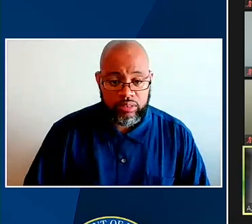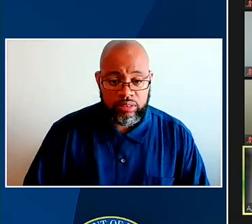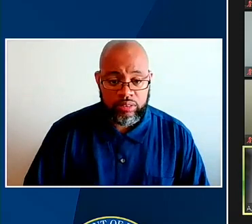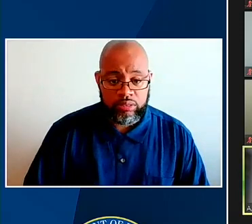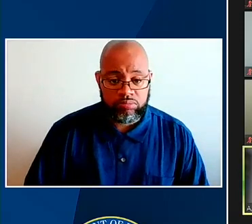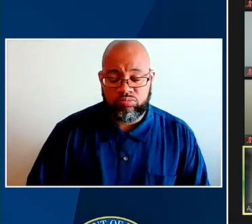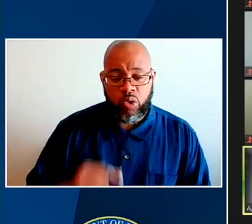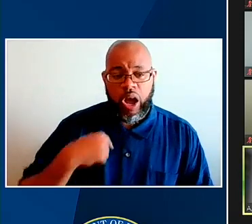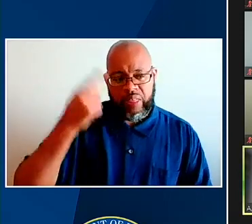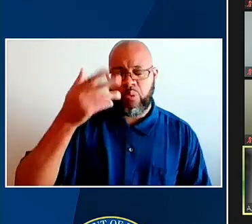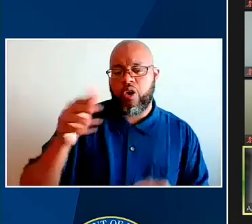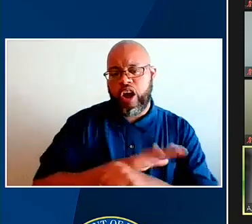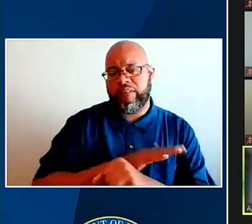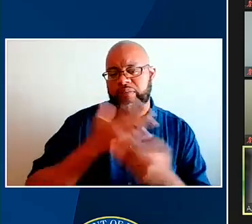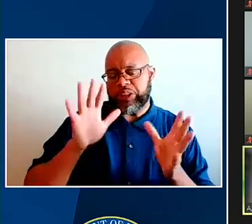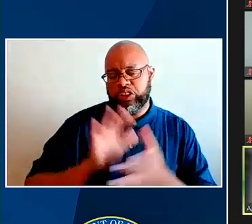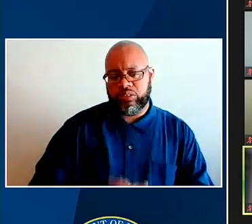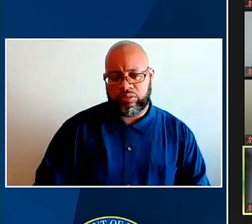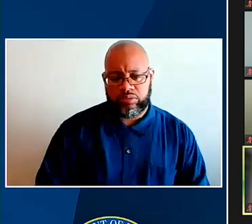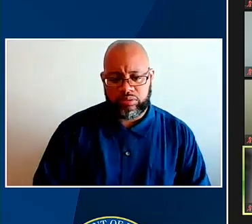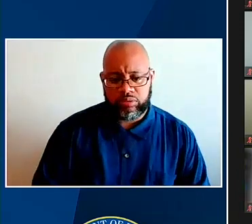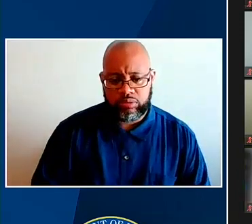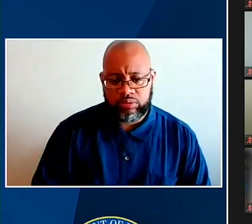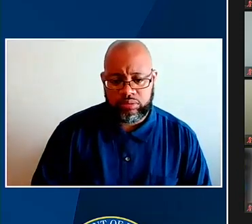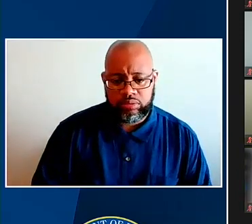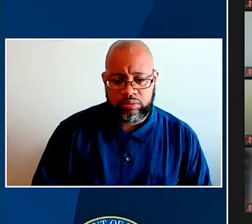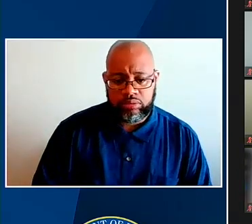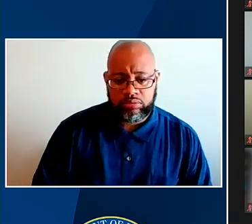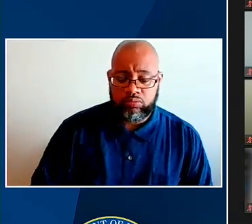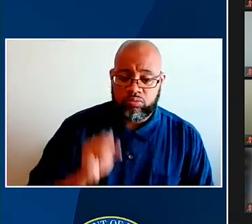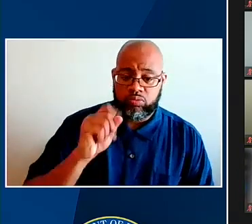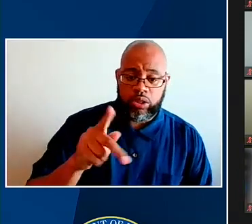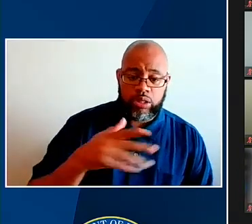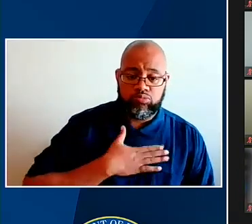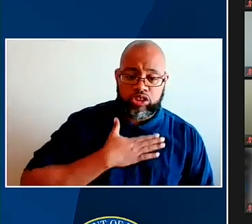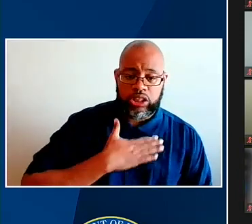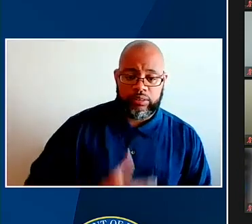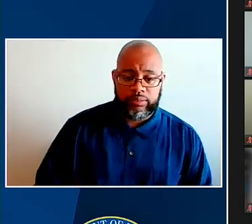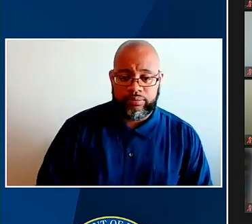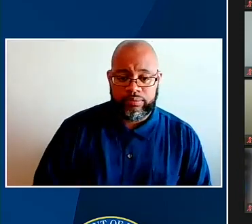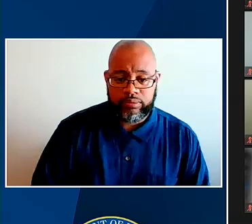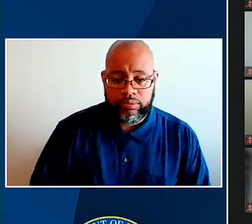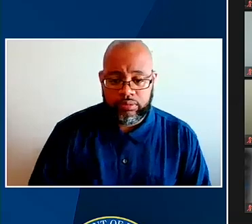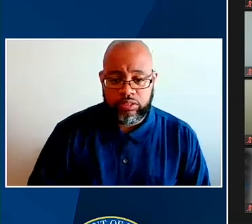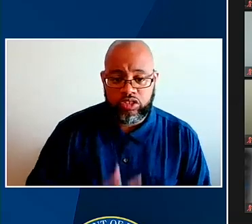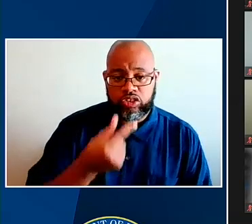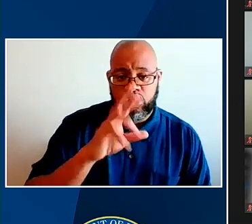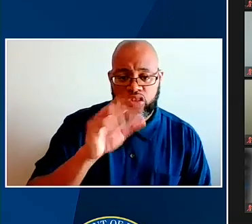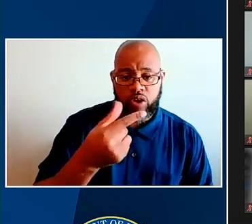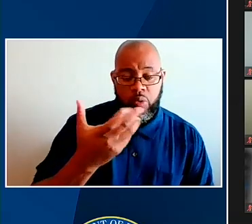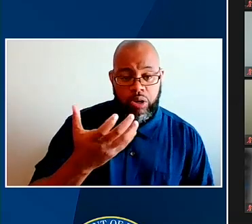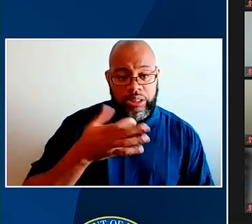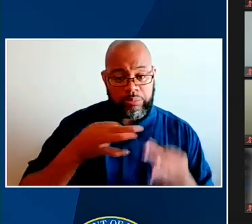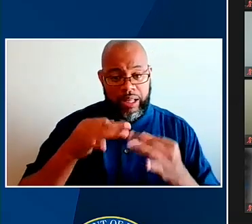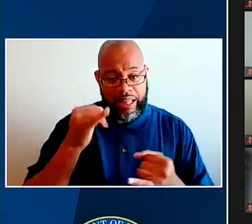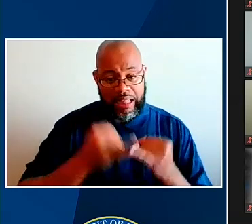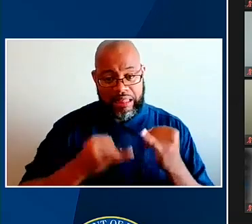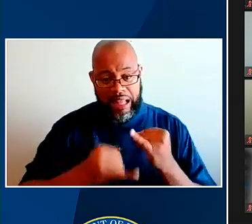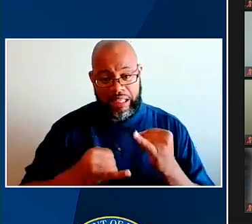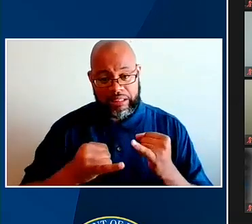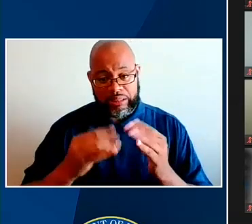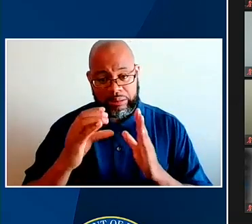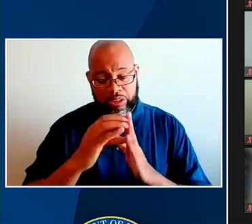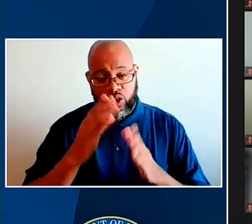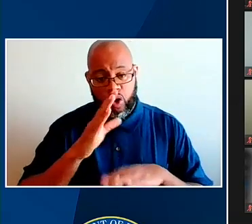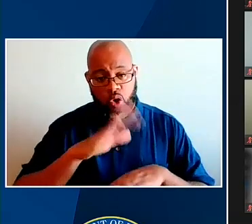No, I think we covered it in the discussion. Okay. All right, much appreciated. Greg, did you want to walk through that last section on